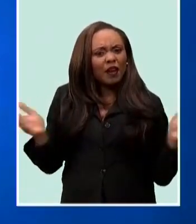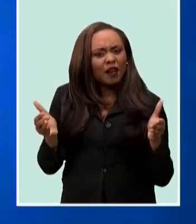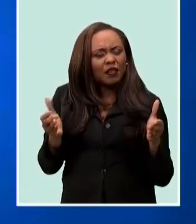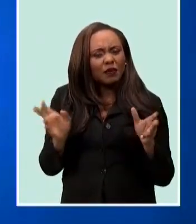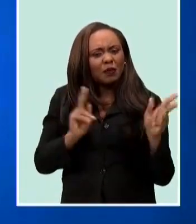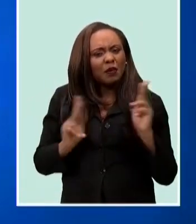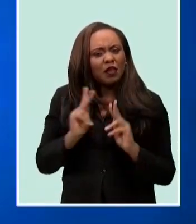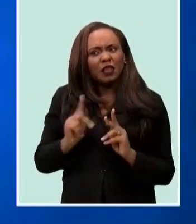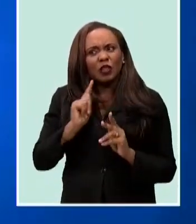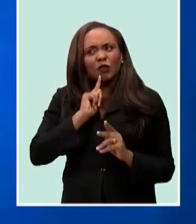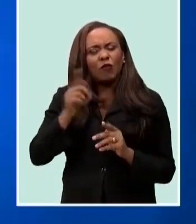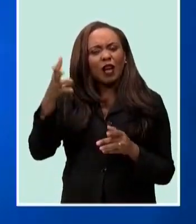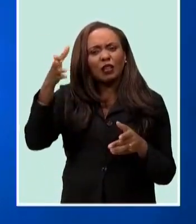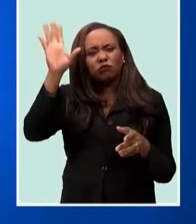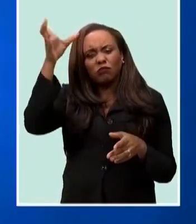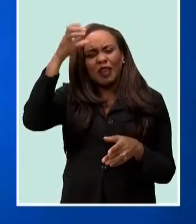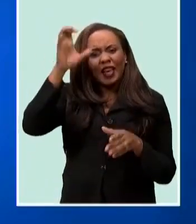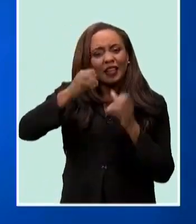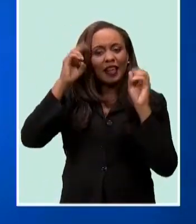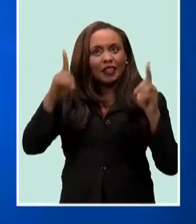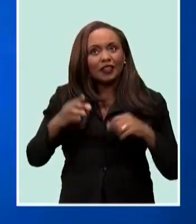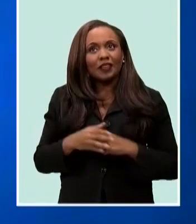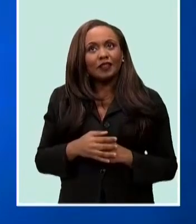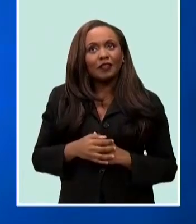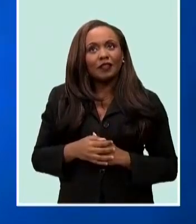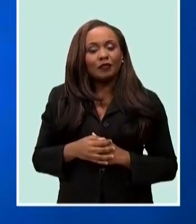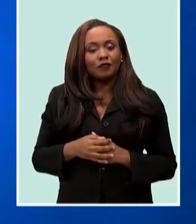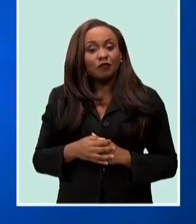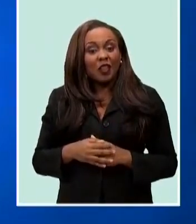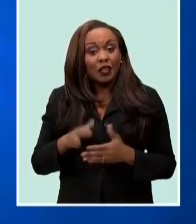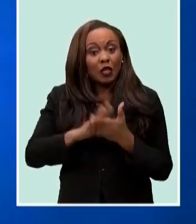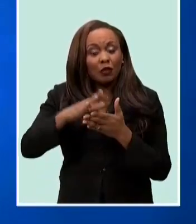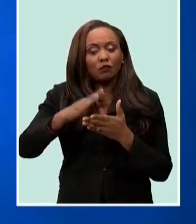encouraging his peers to get an education.